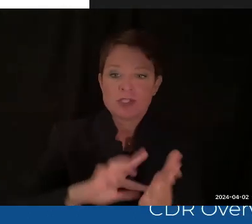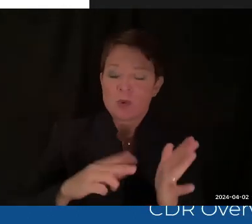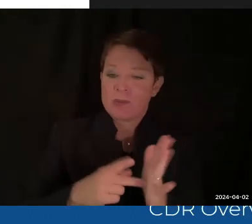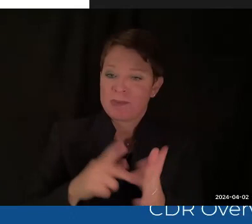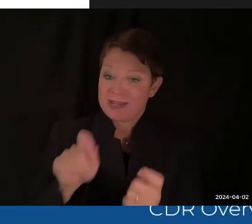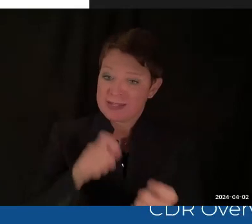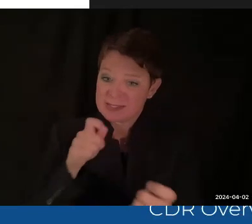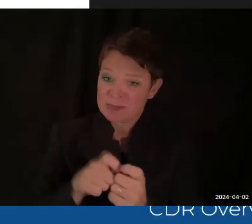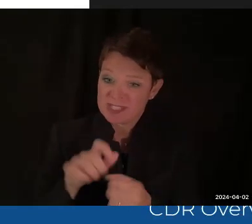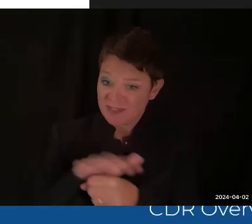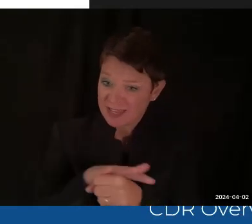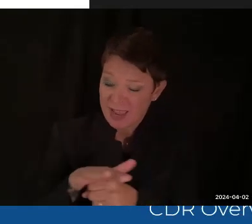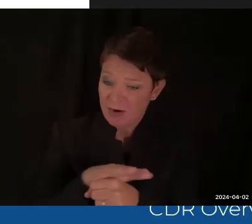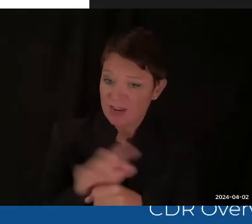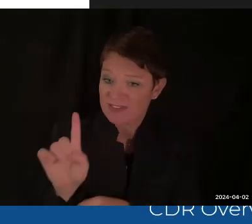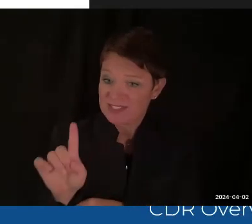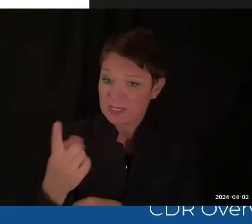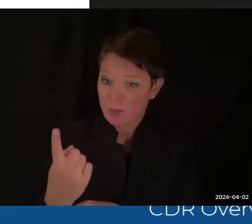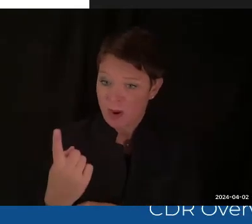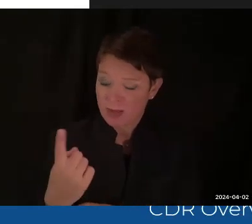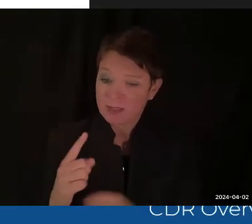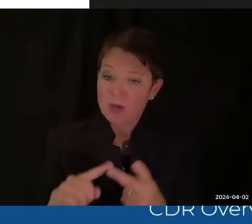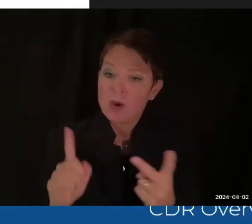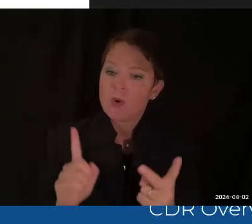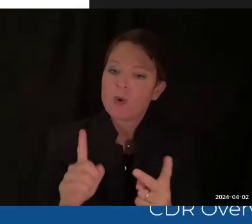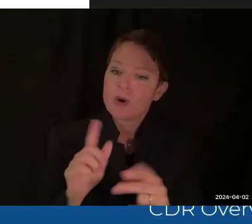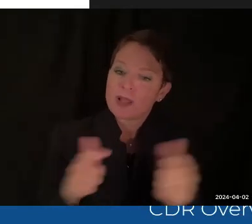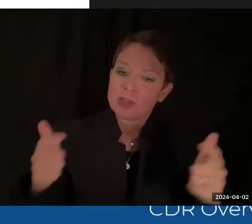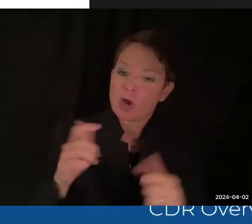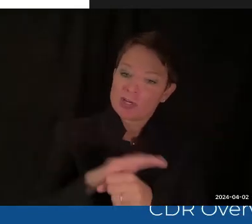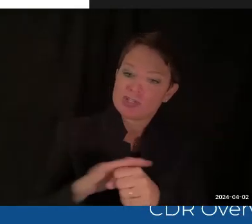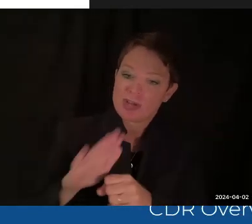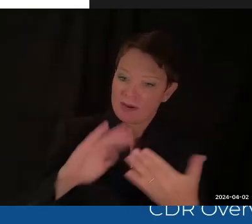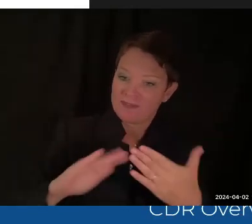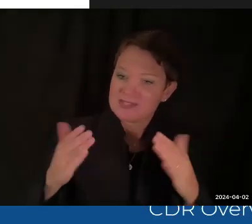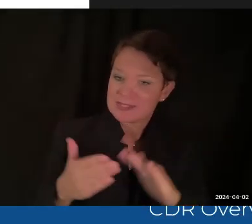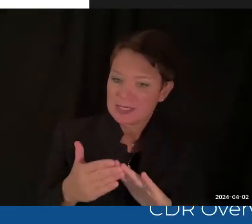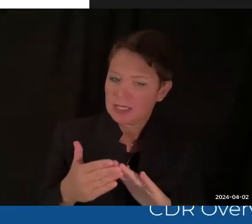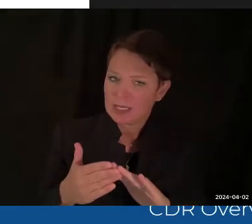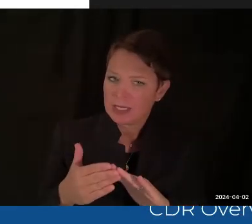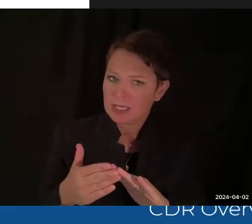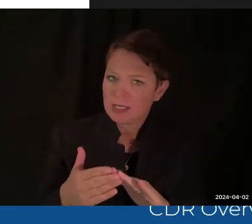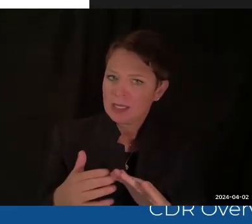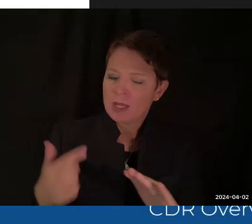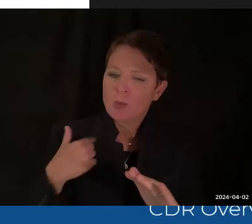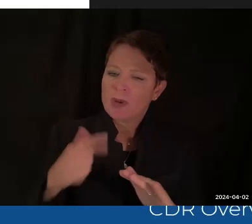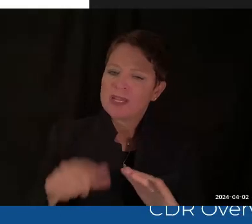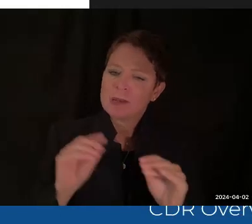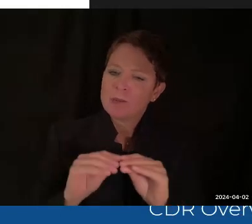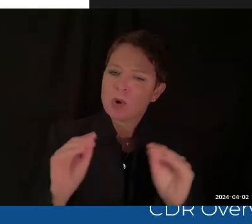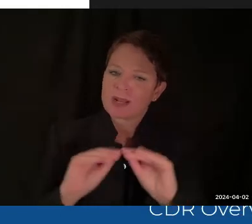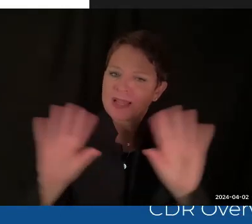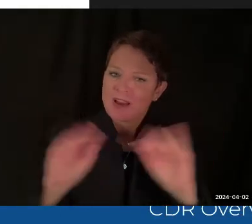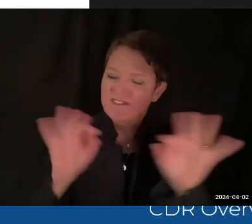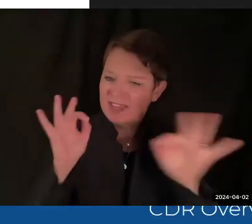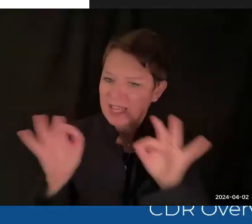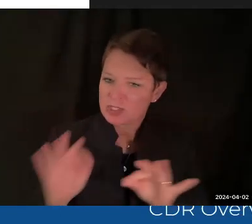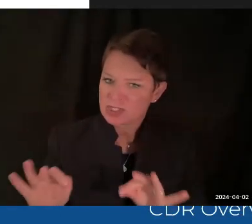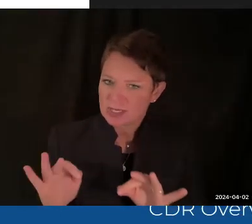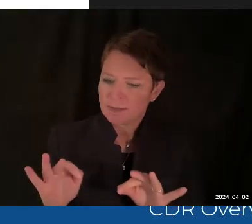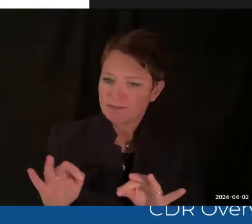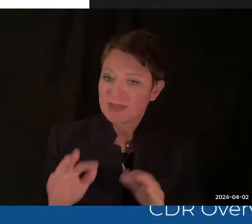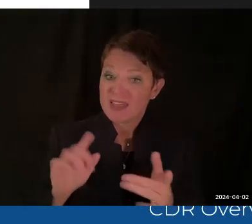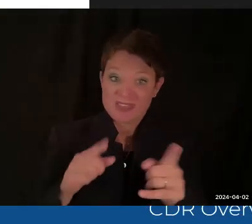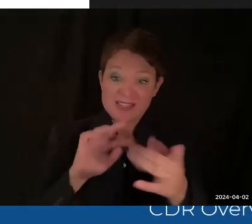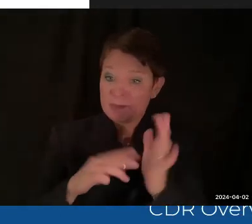a specific area of D1, or are we talking about a larger area of the city? We need a lot more clarification because this basically